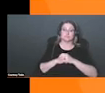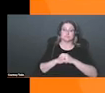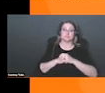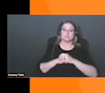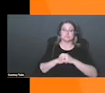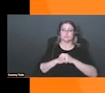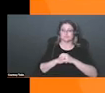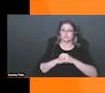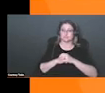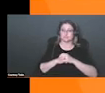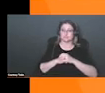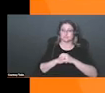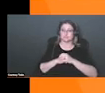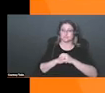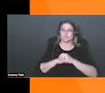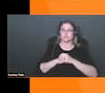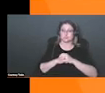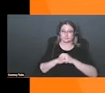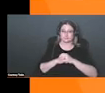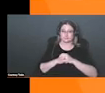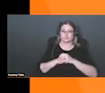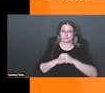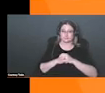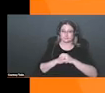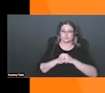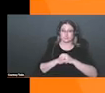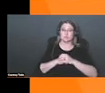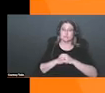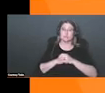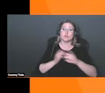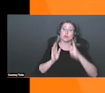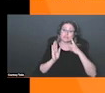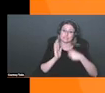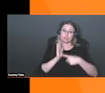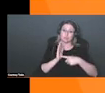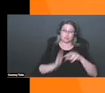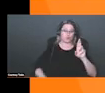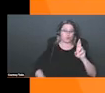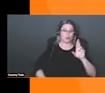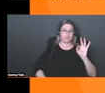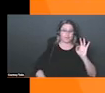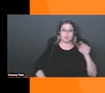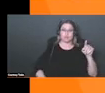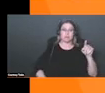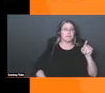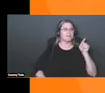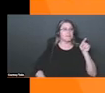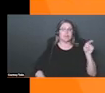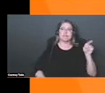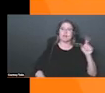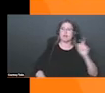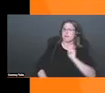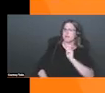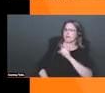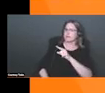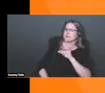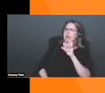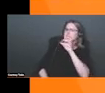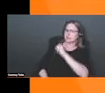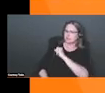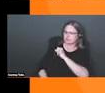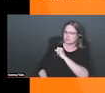RFPs are, they'll ask you for an estimate. So sometimes you don't